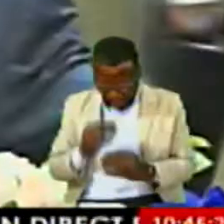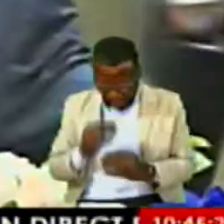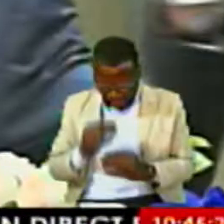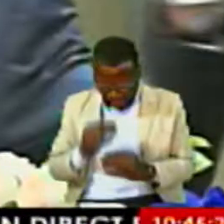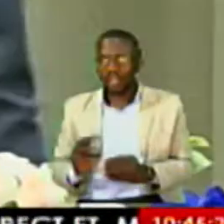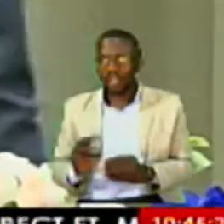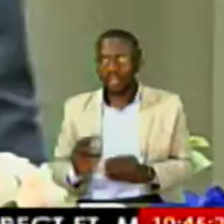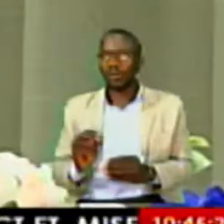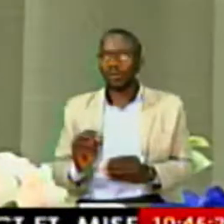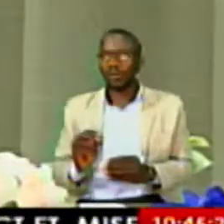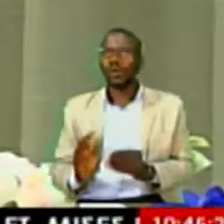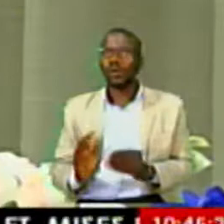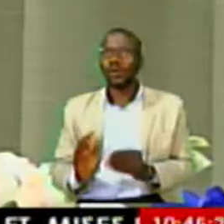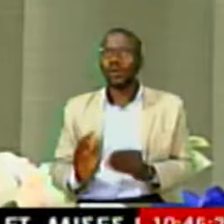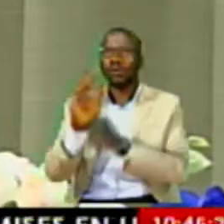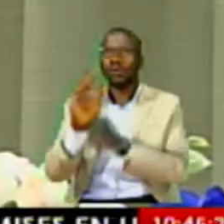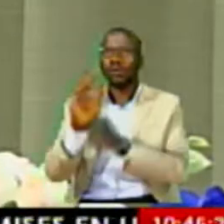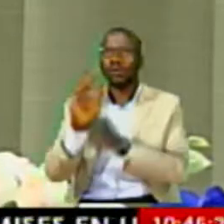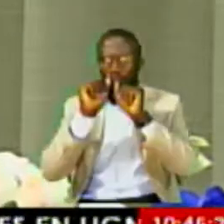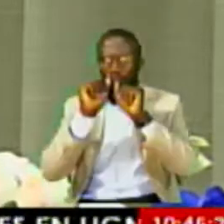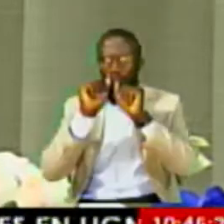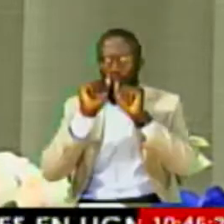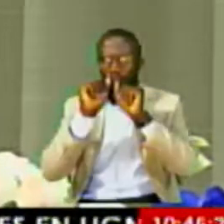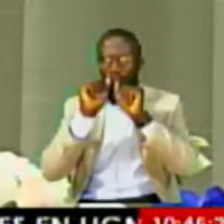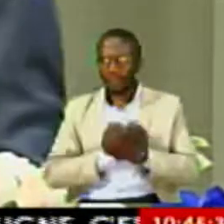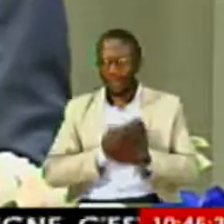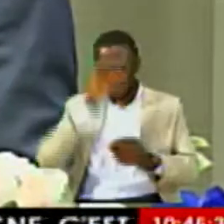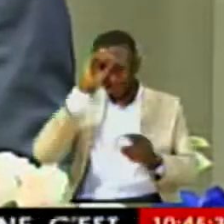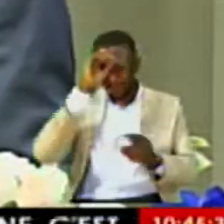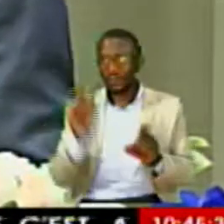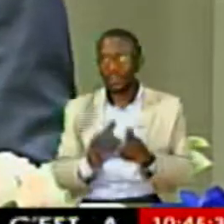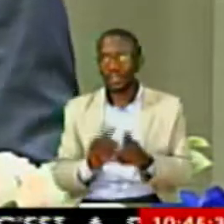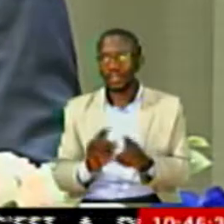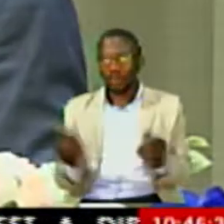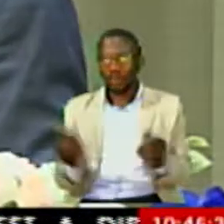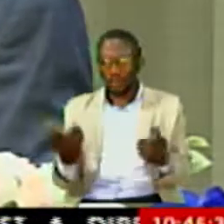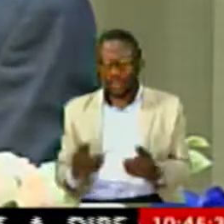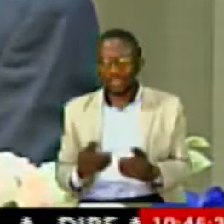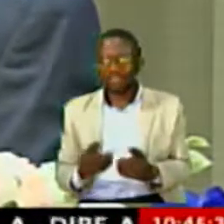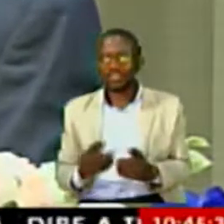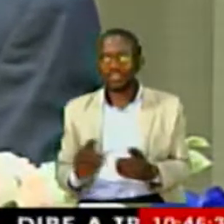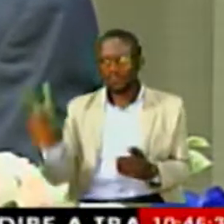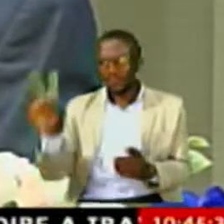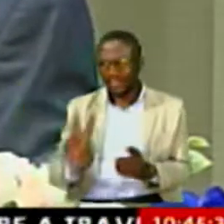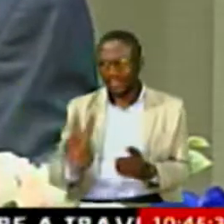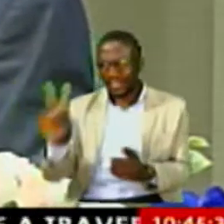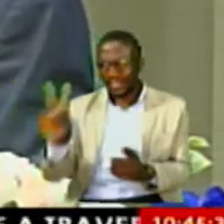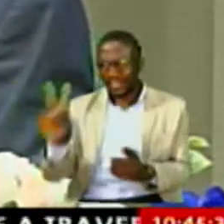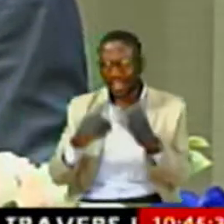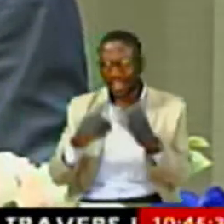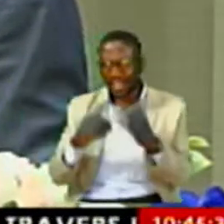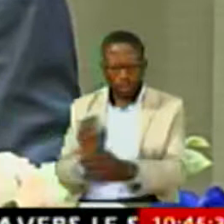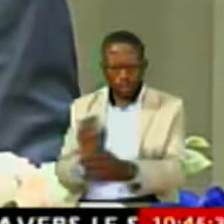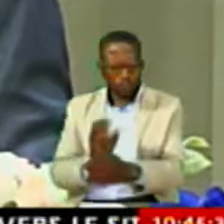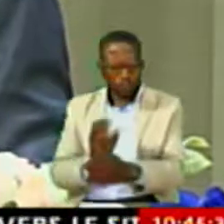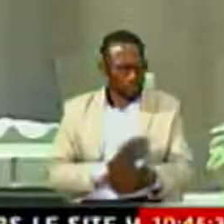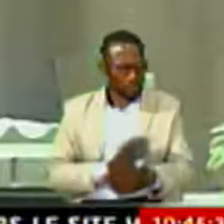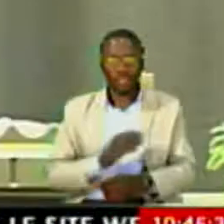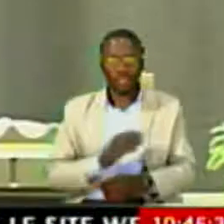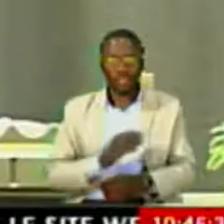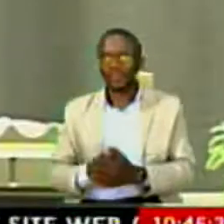notre bien-aimé frère. May God bless our beloved brother. Hier ici quand il prêchait. When he was preaching here.